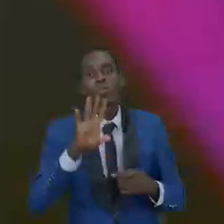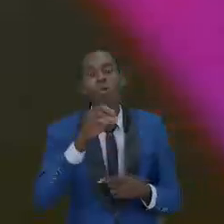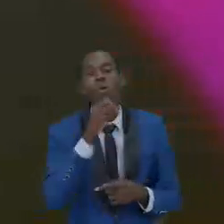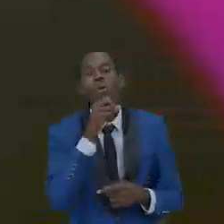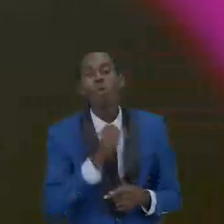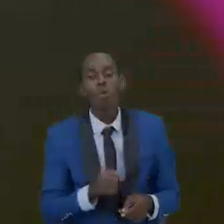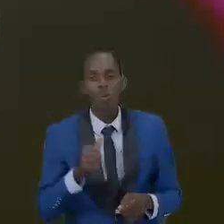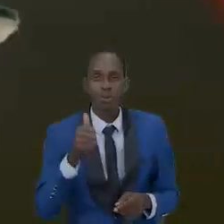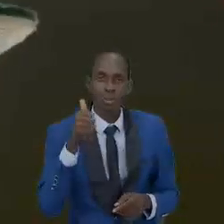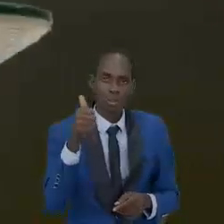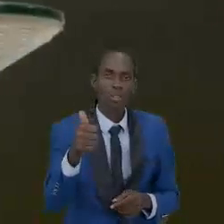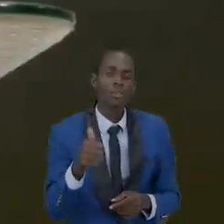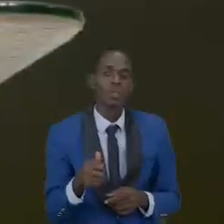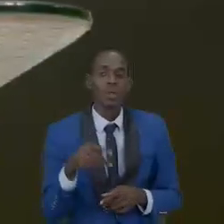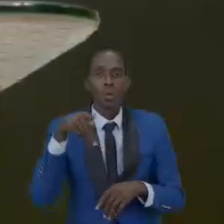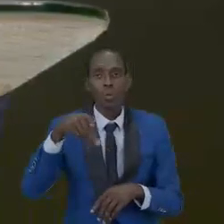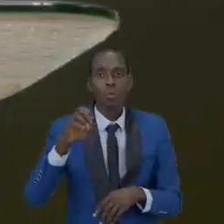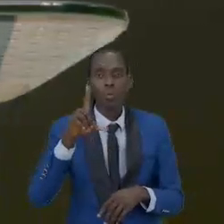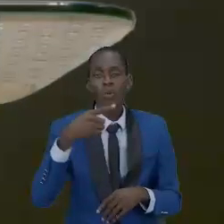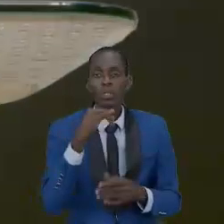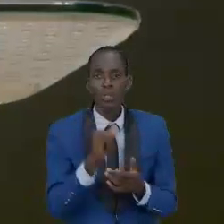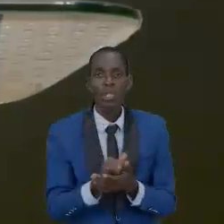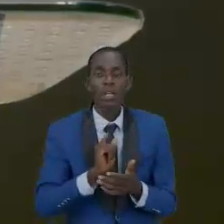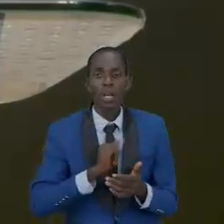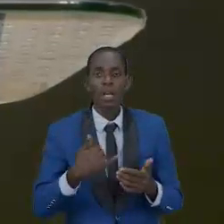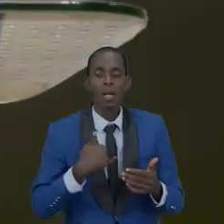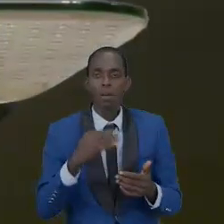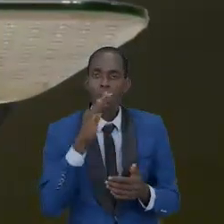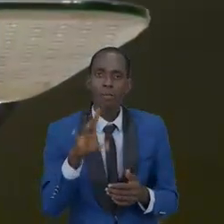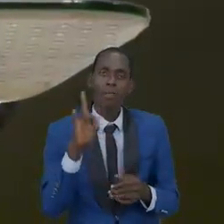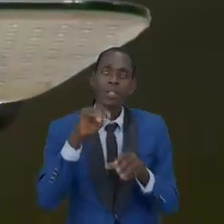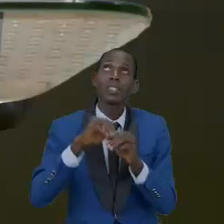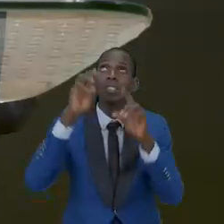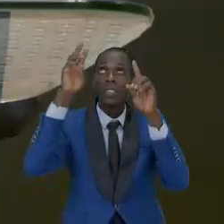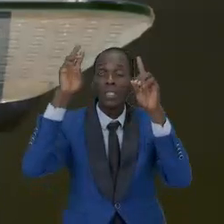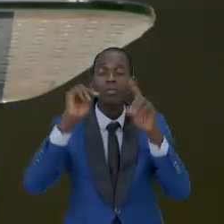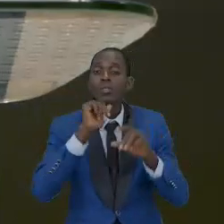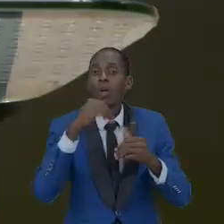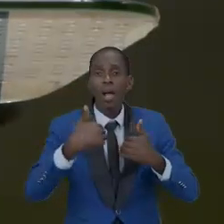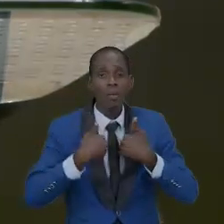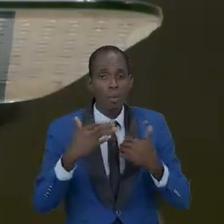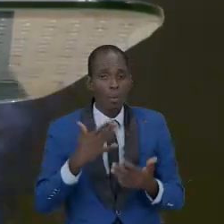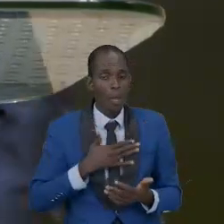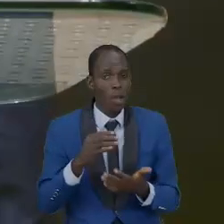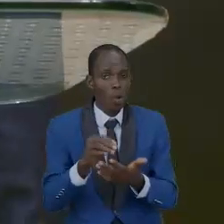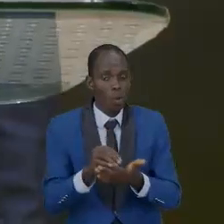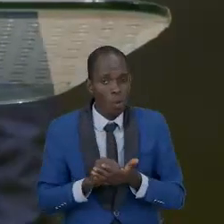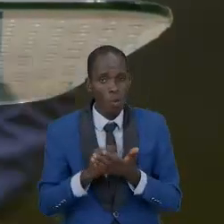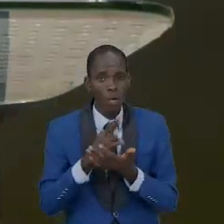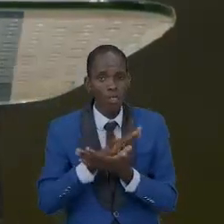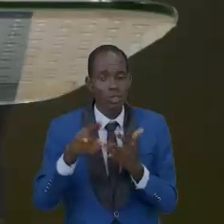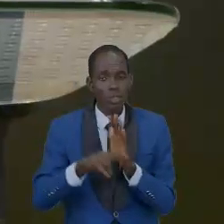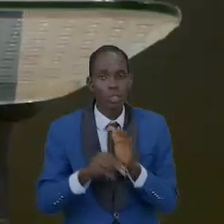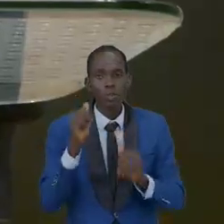the apostle said, and be found in him, not having my own righteousness, which is of the